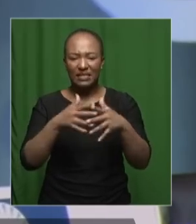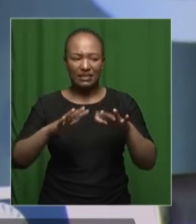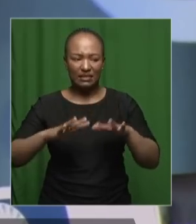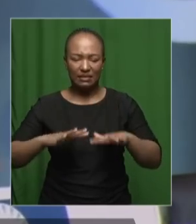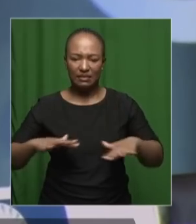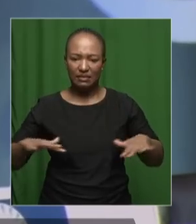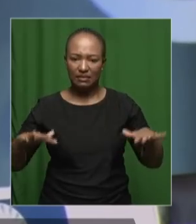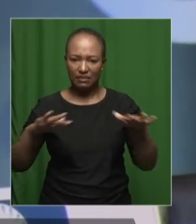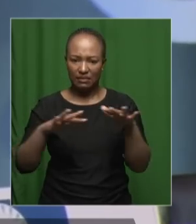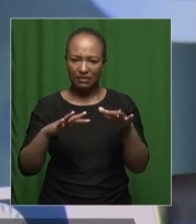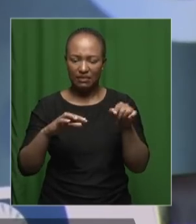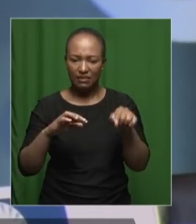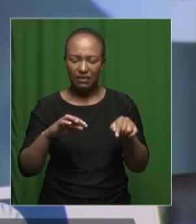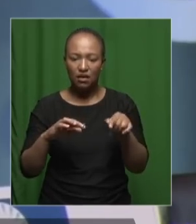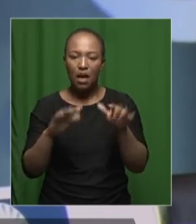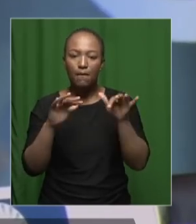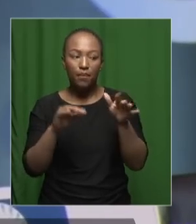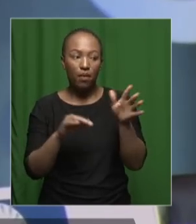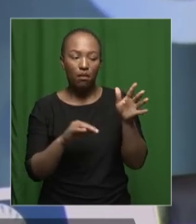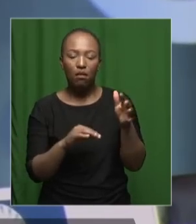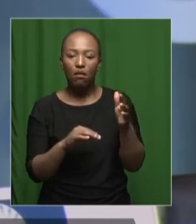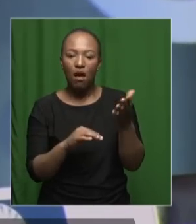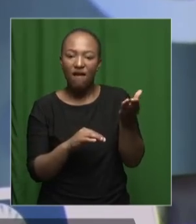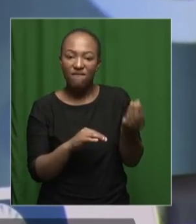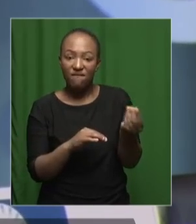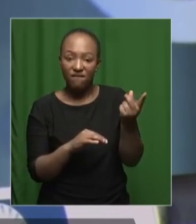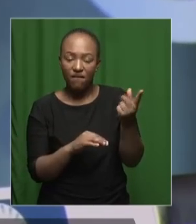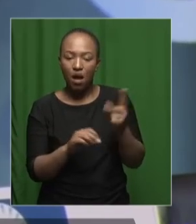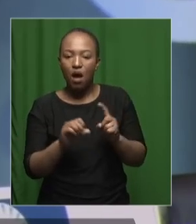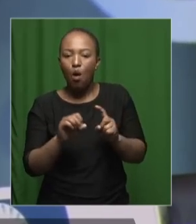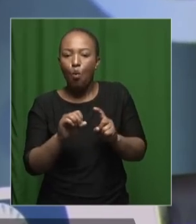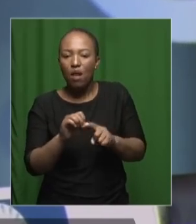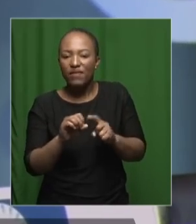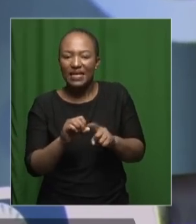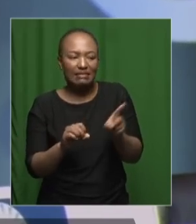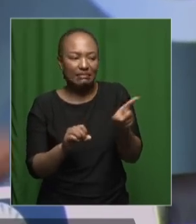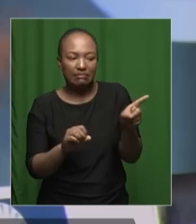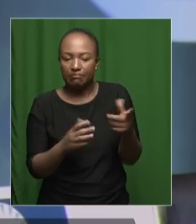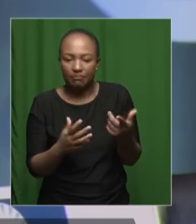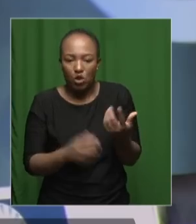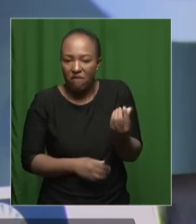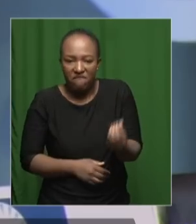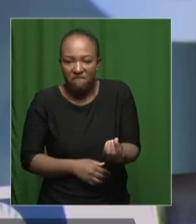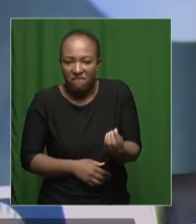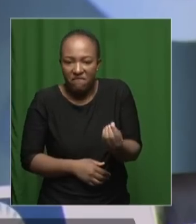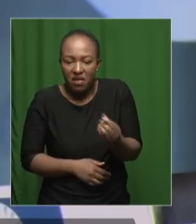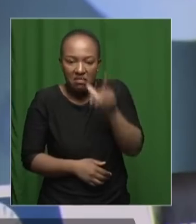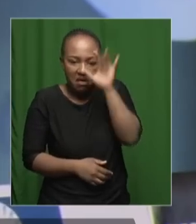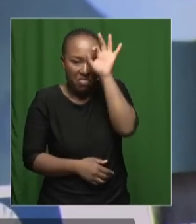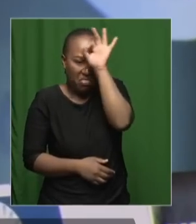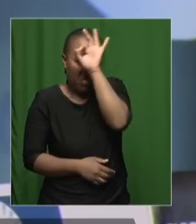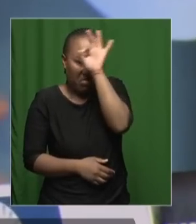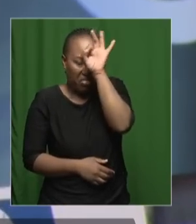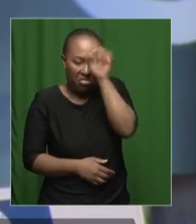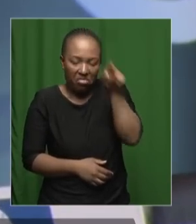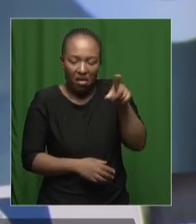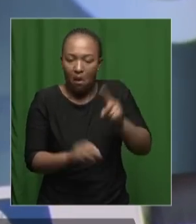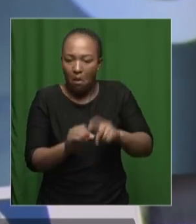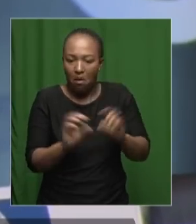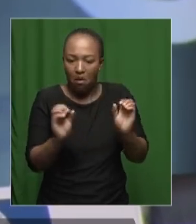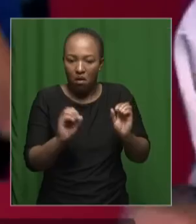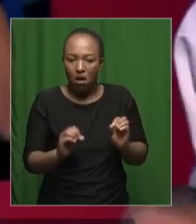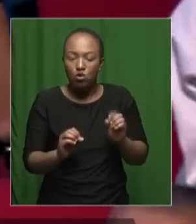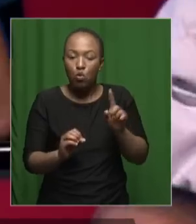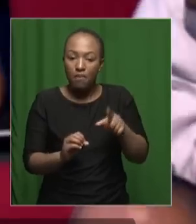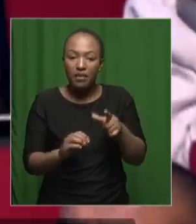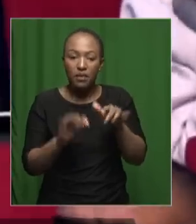the people that are there don't have the legal qualifications. They don't know what they're doing, essentially. And so they had to actually get people in that know what